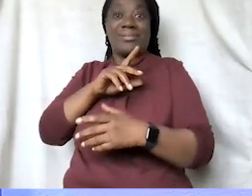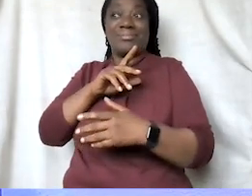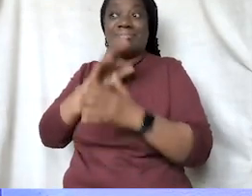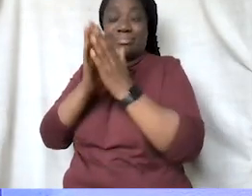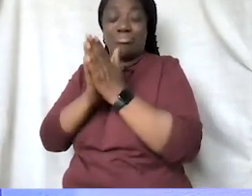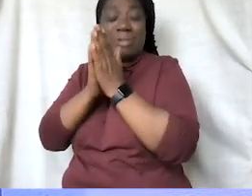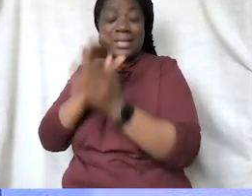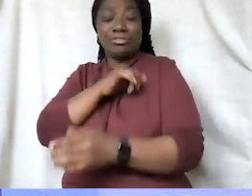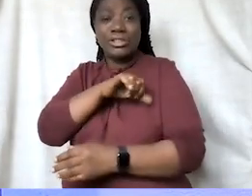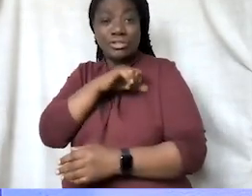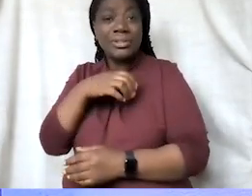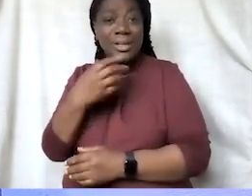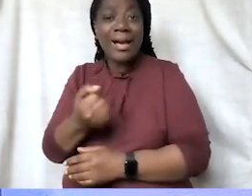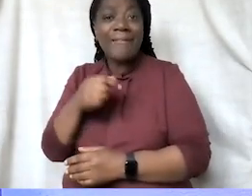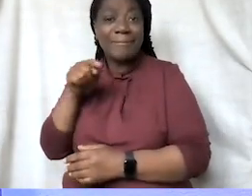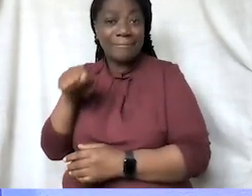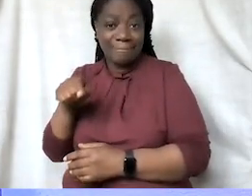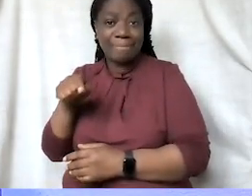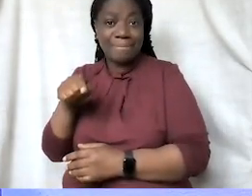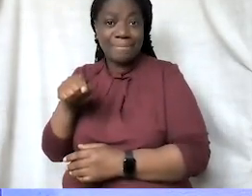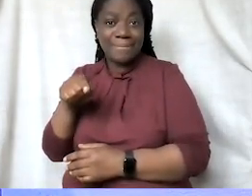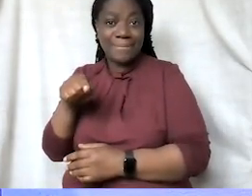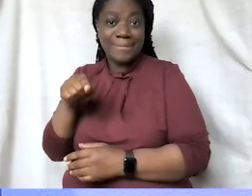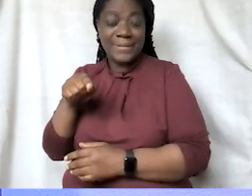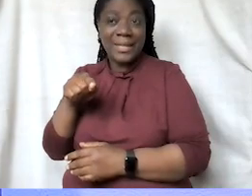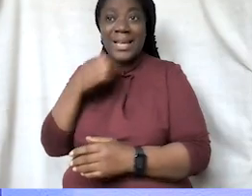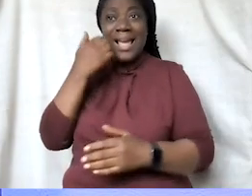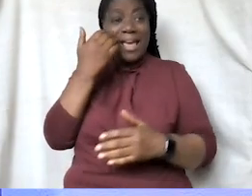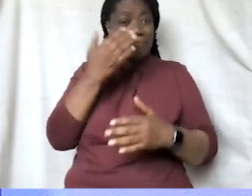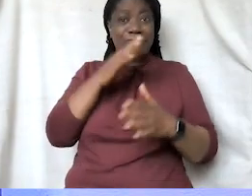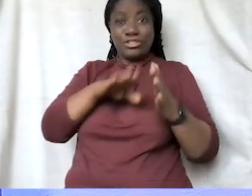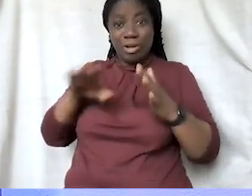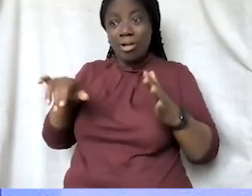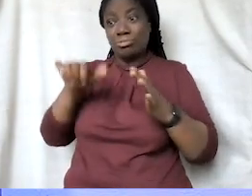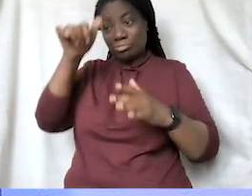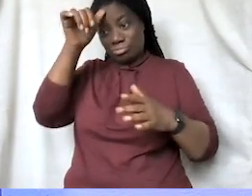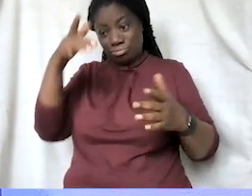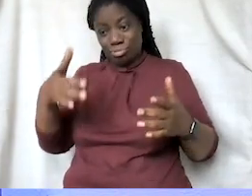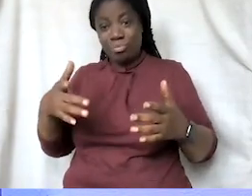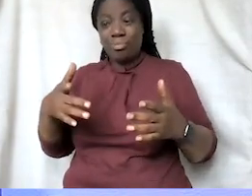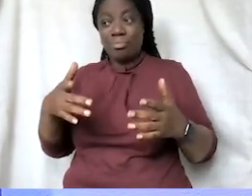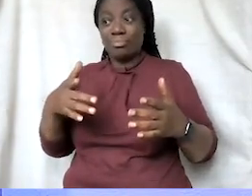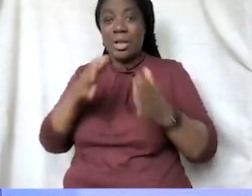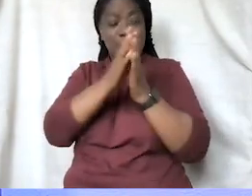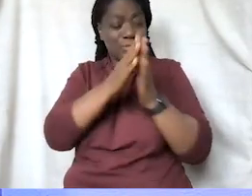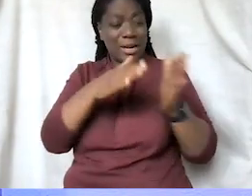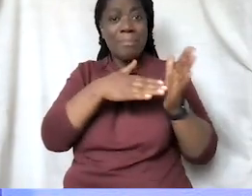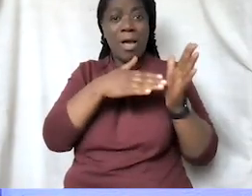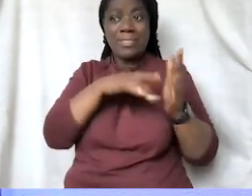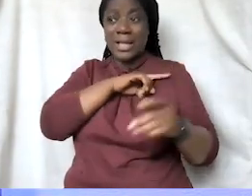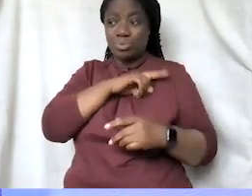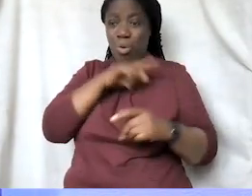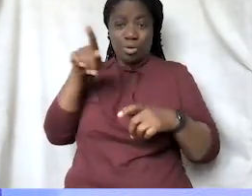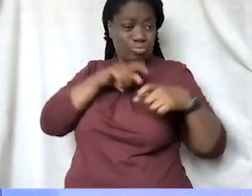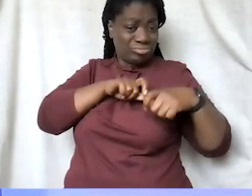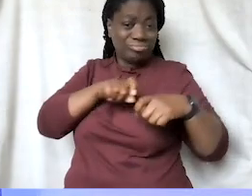want every child to know, if you've got a praying mother, then that's the reason for your survival.